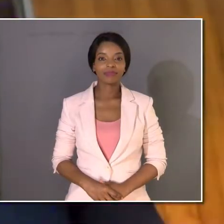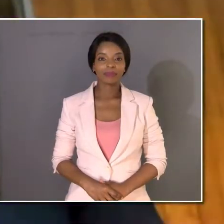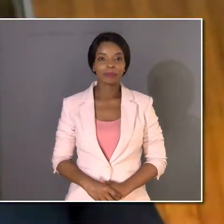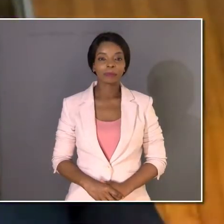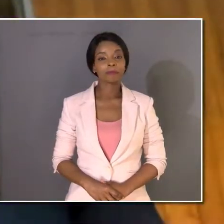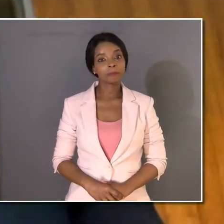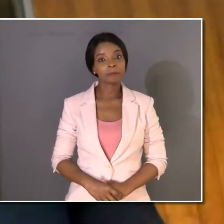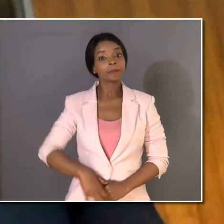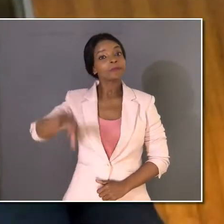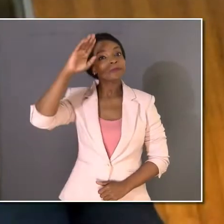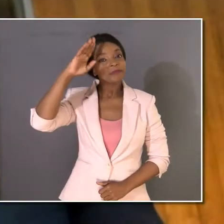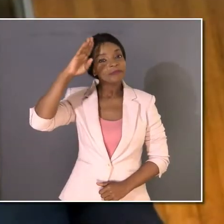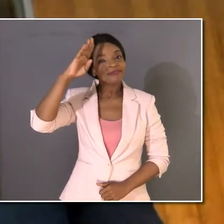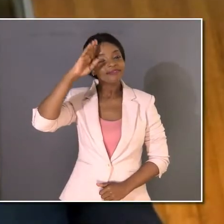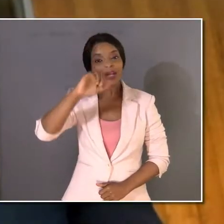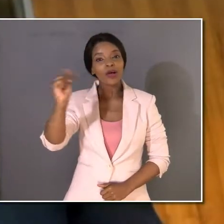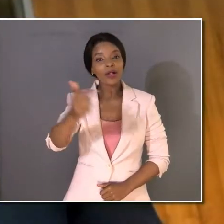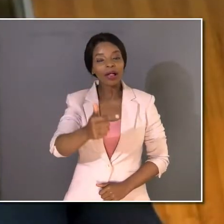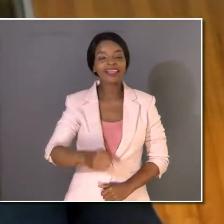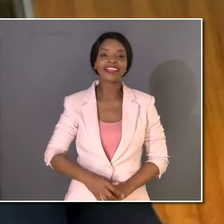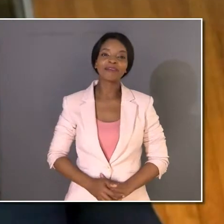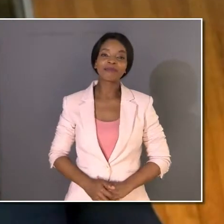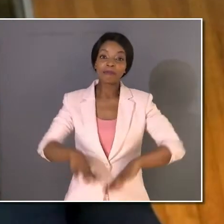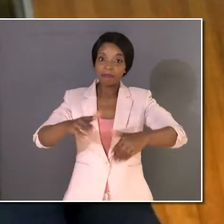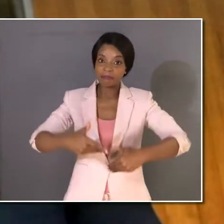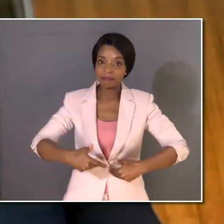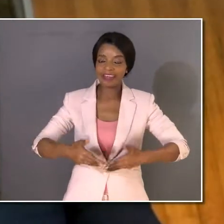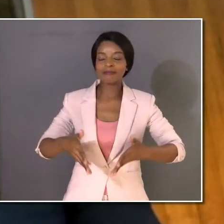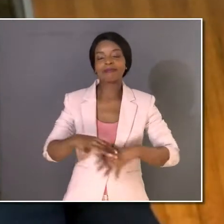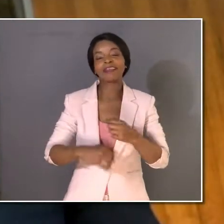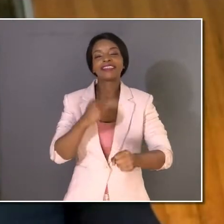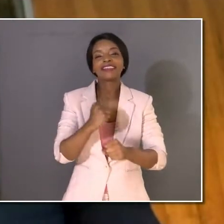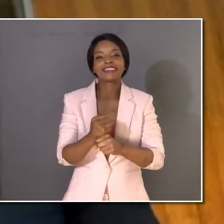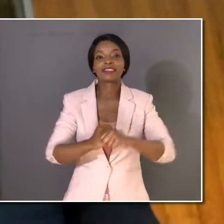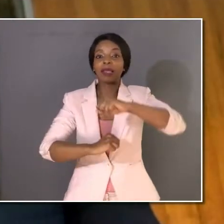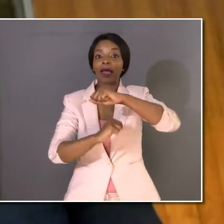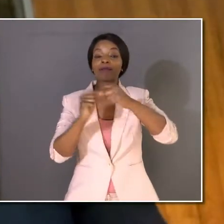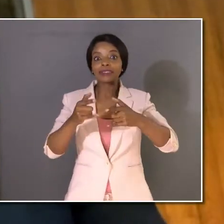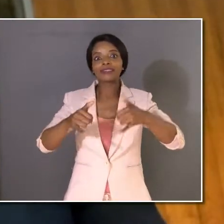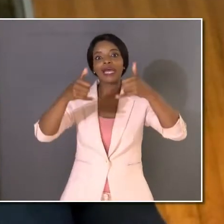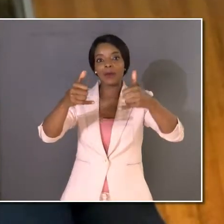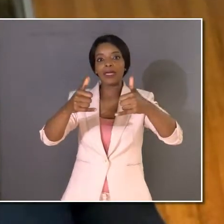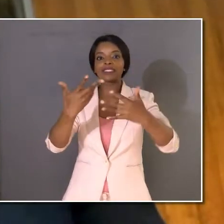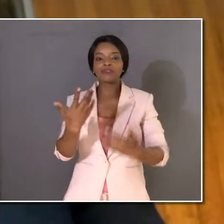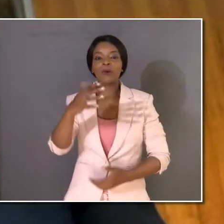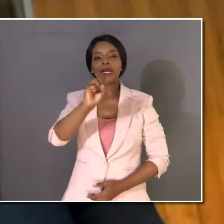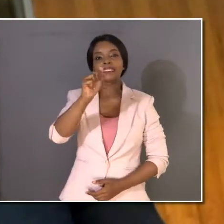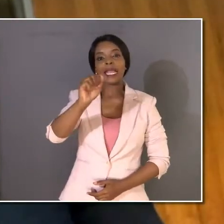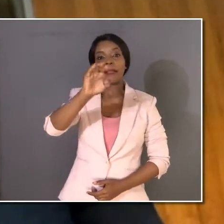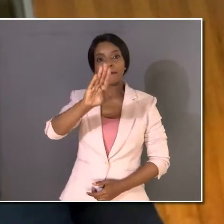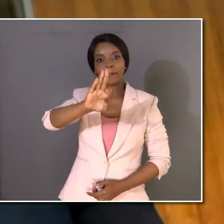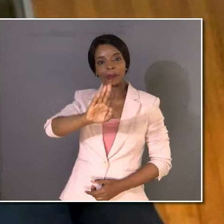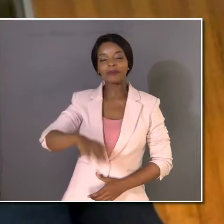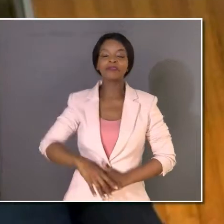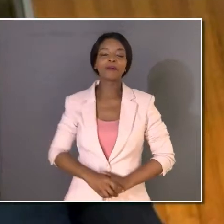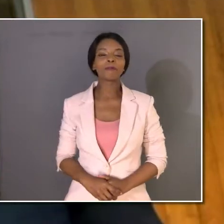Good afternoon to you all, and a warm welcome to this year's SAB Foundation Social Innovation Awards event. Who would have dreamt this time